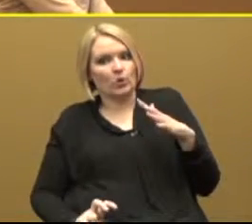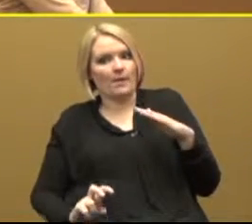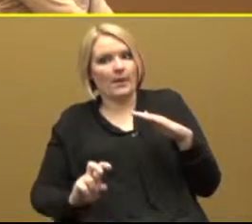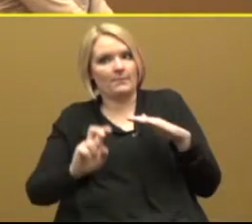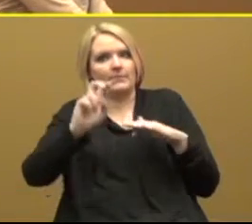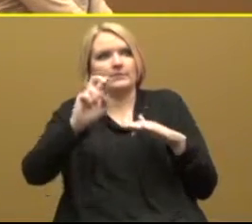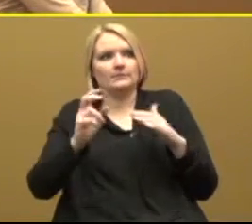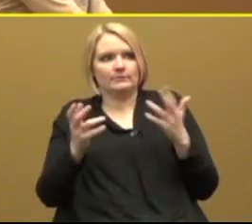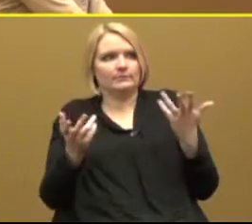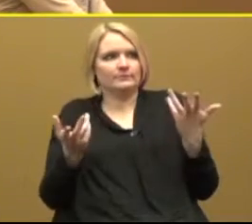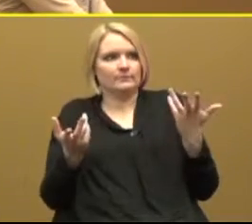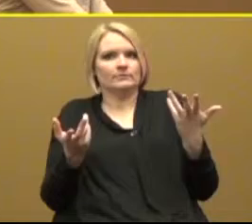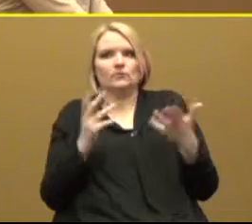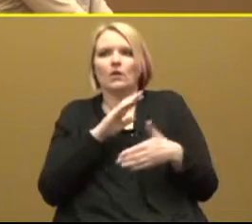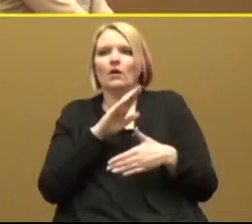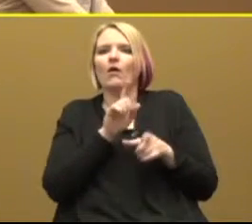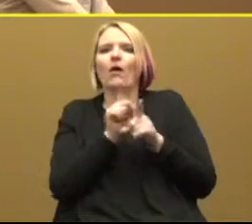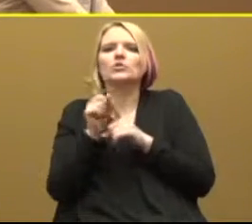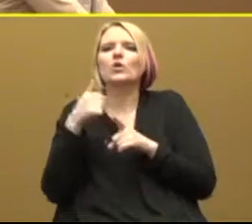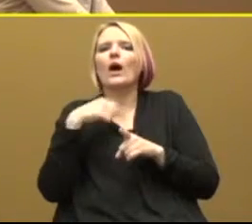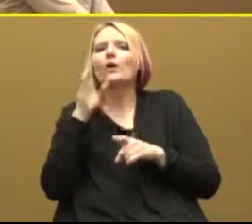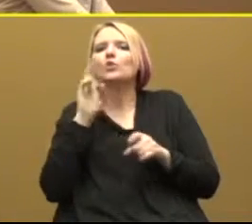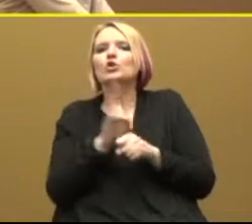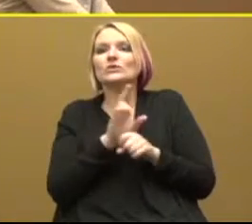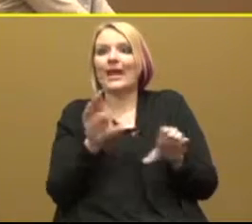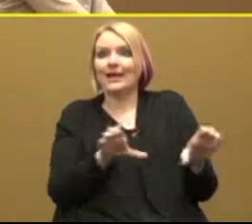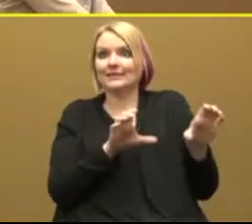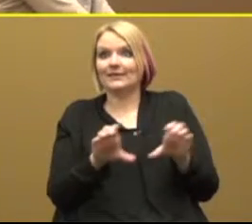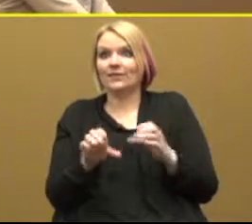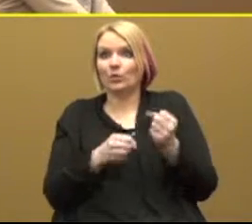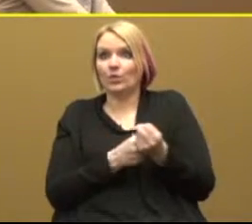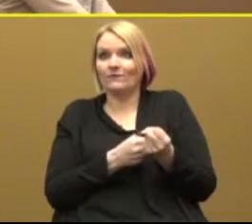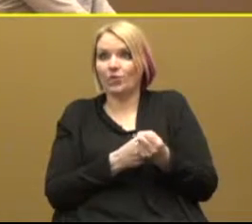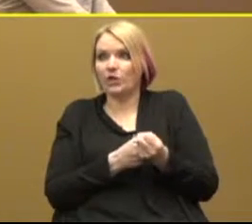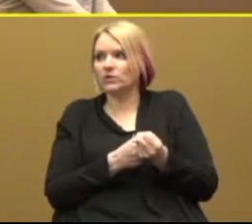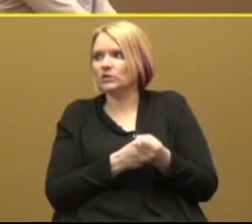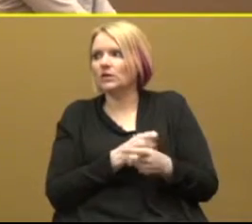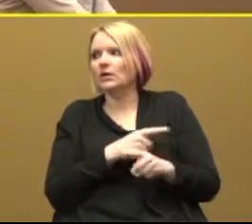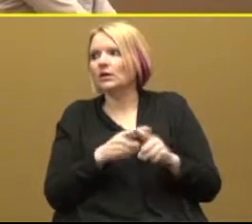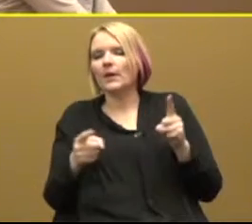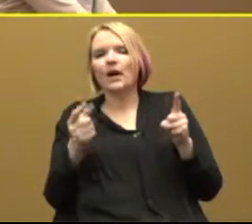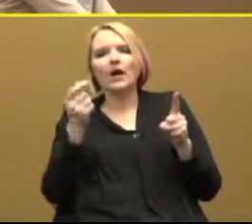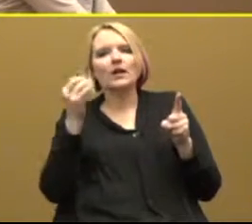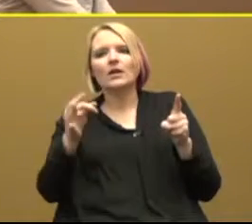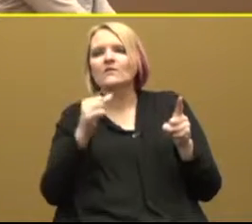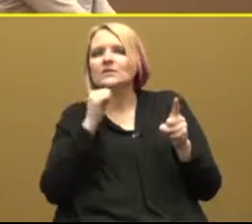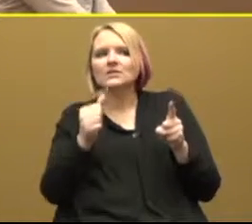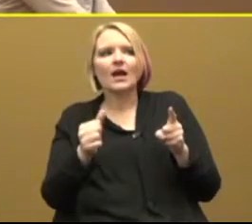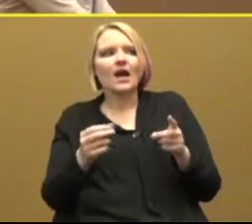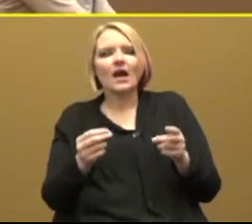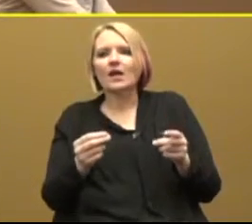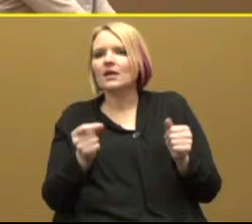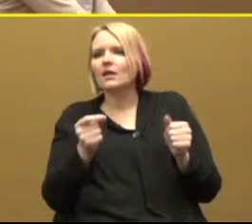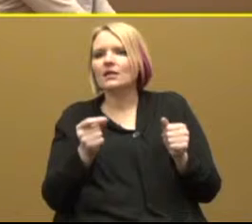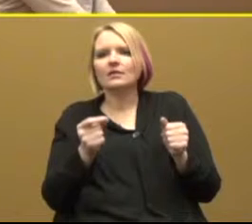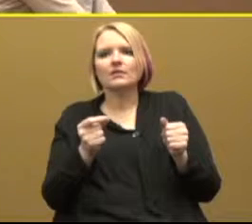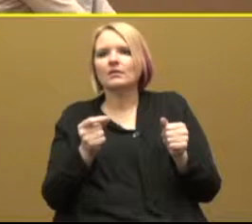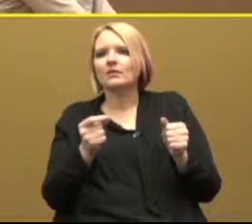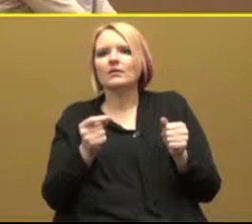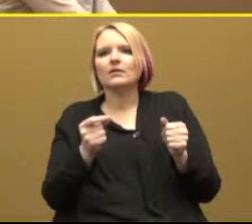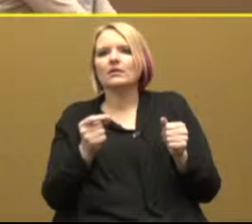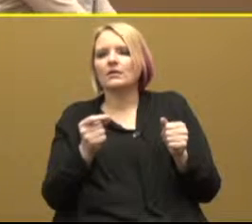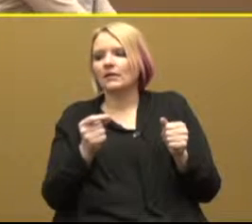right? Now, I'll also use activity reinforcers, but if it's not going to get me as far as a